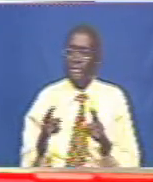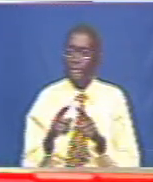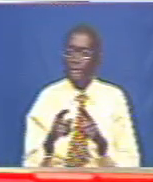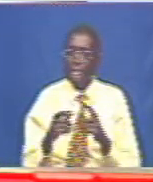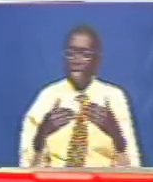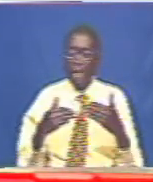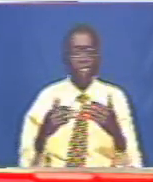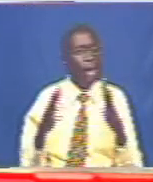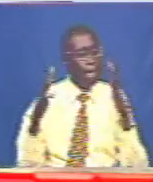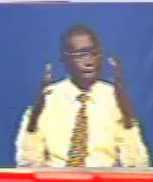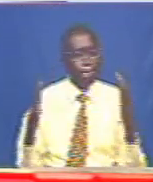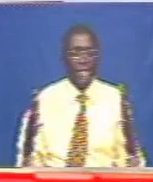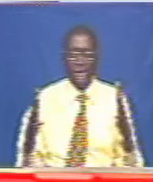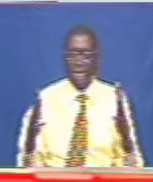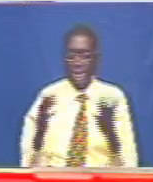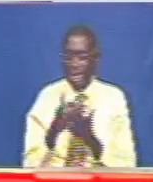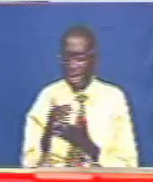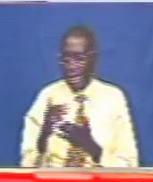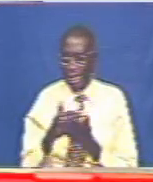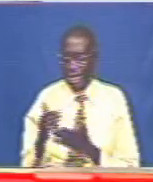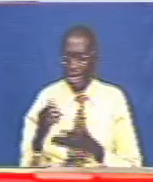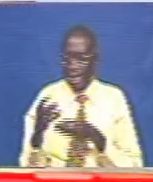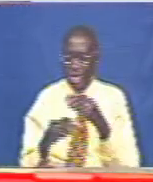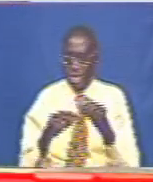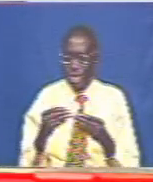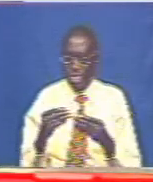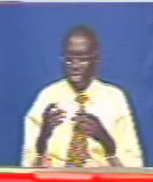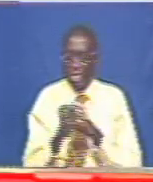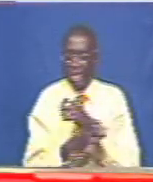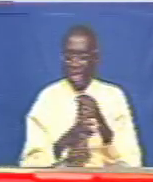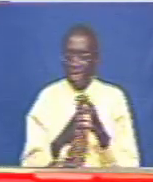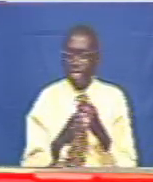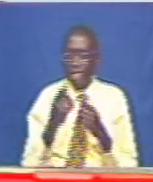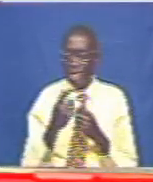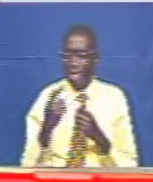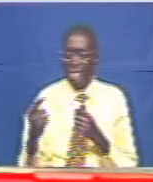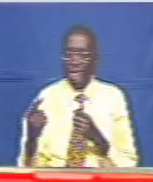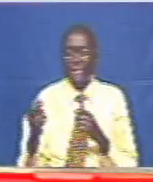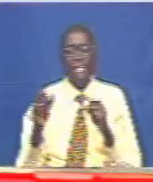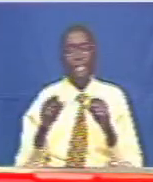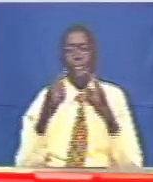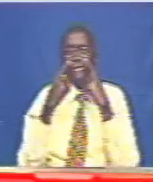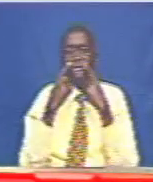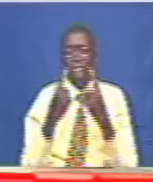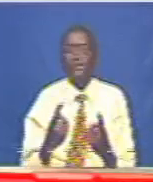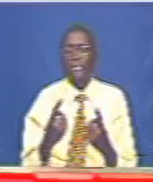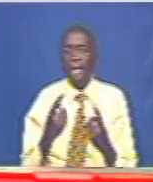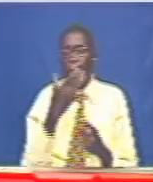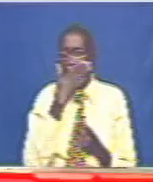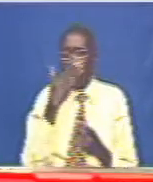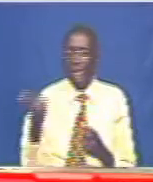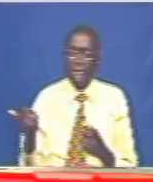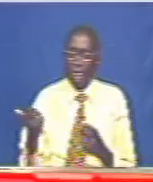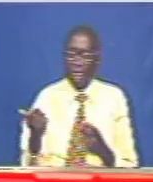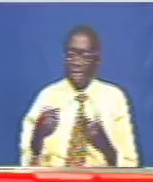lot as far as the cooperative the economy of this country is concerned. Mm. So one of the things we have been able to say is how best could we be able to maybe to